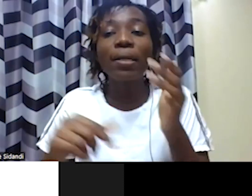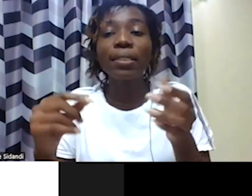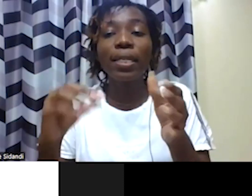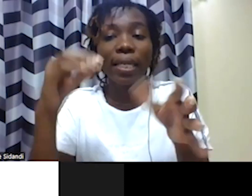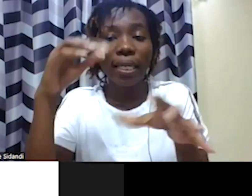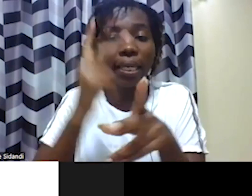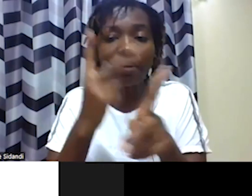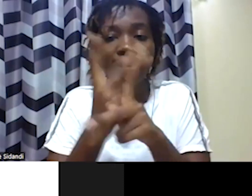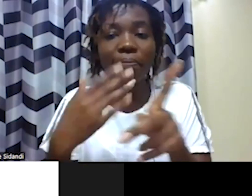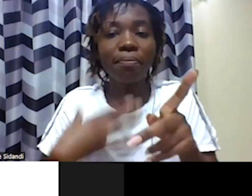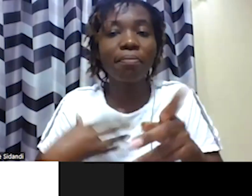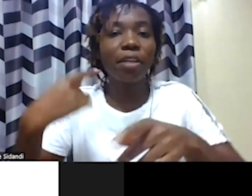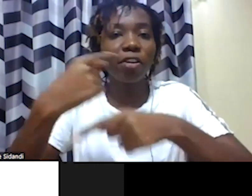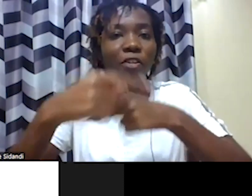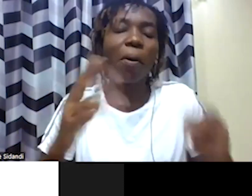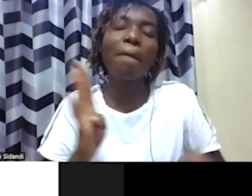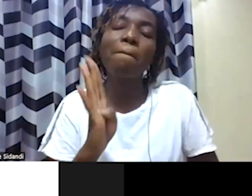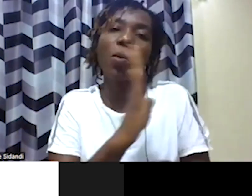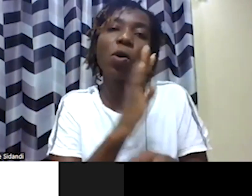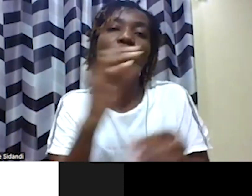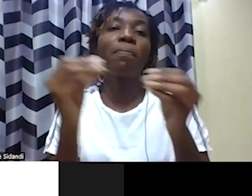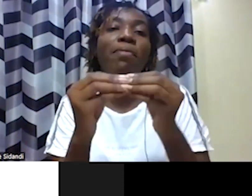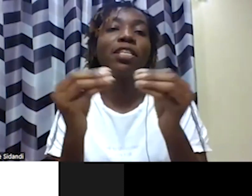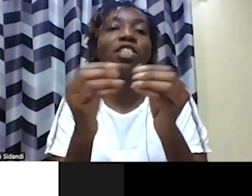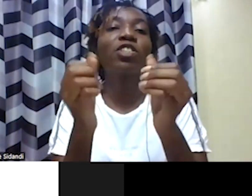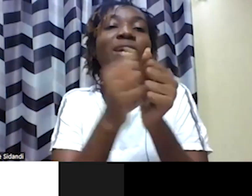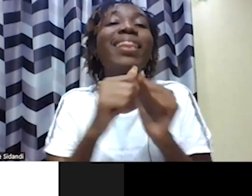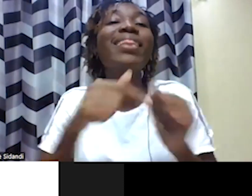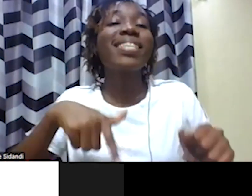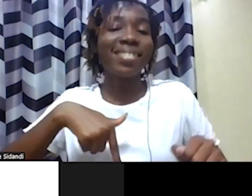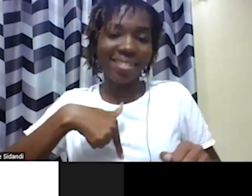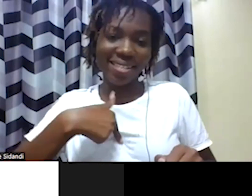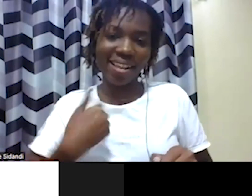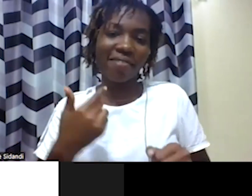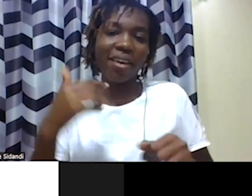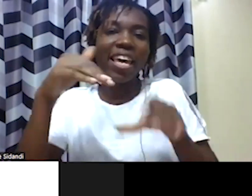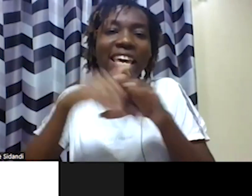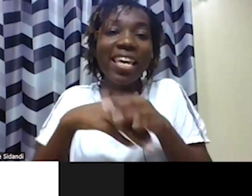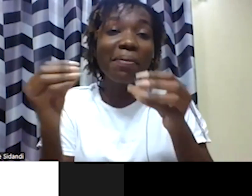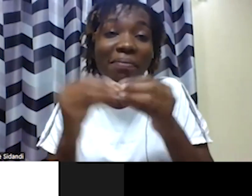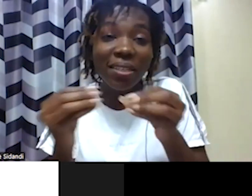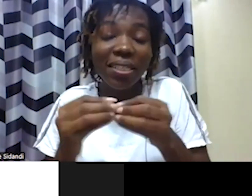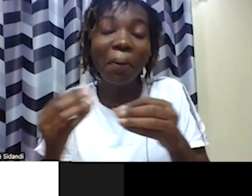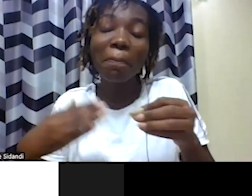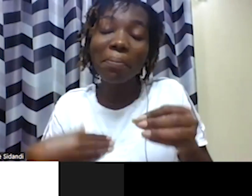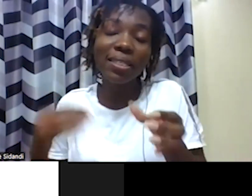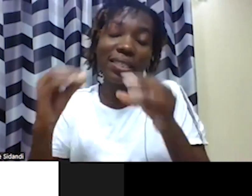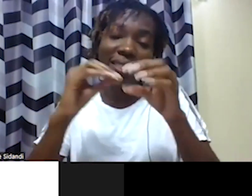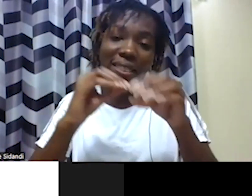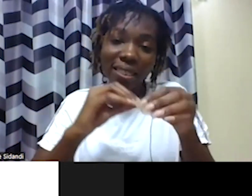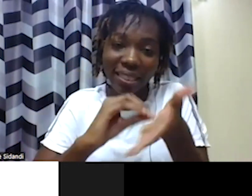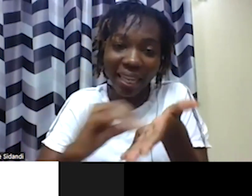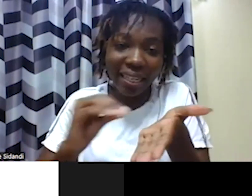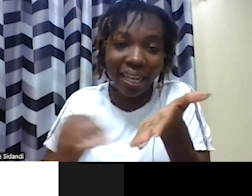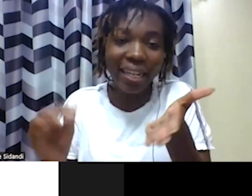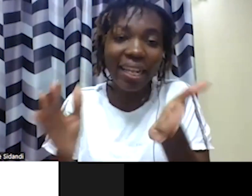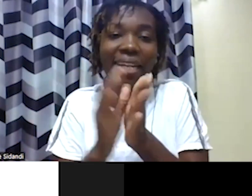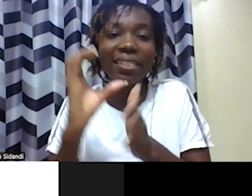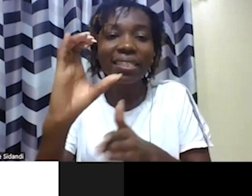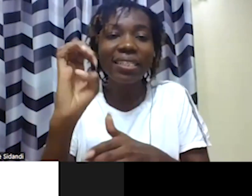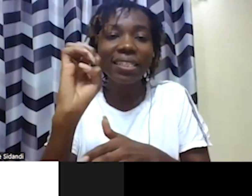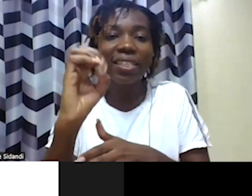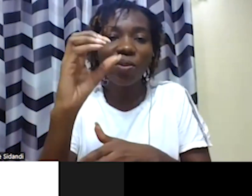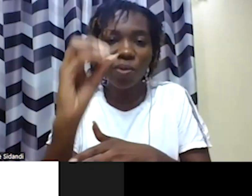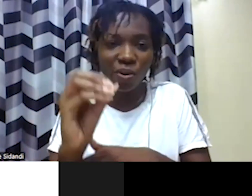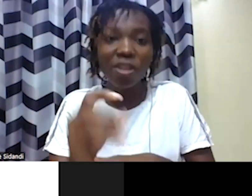going, is a board meeting with myself. And in the board meeting, I am the secretary and the CEO.